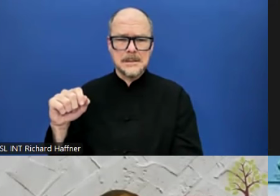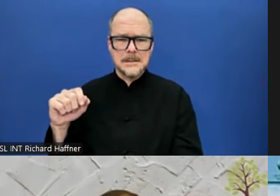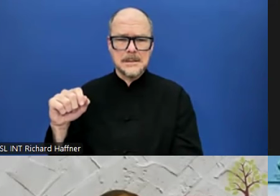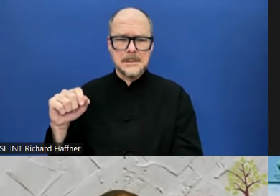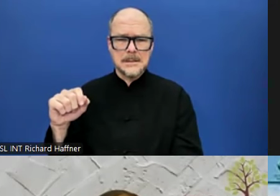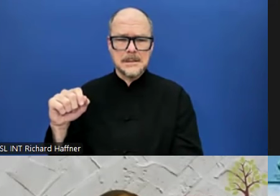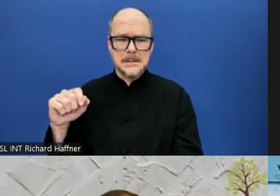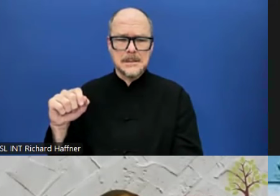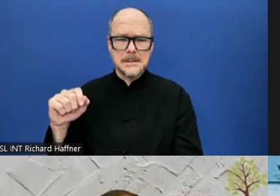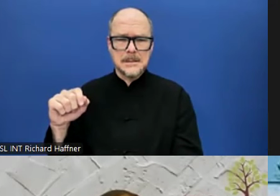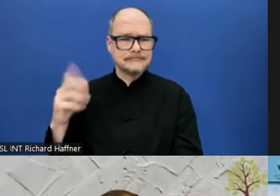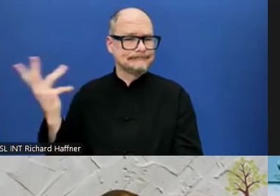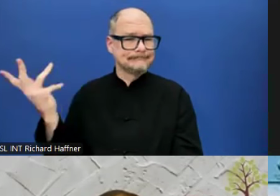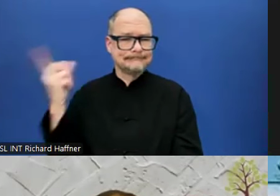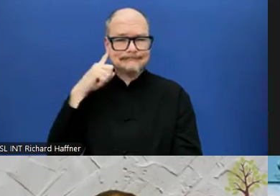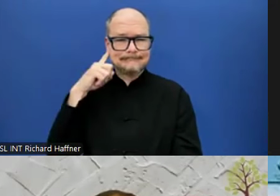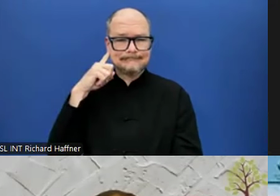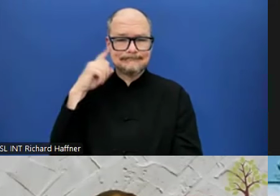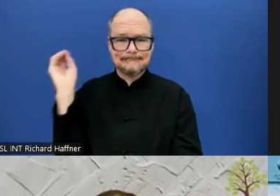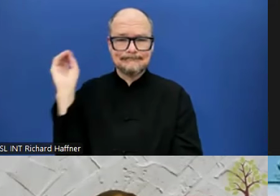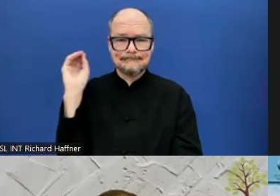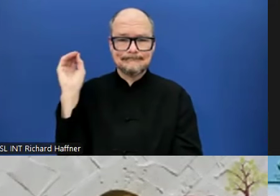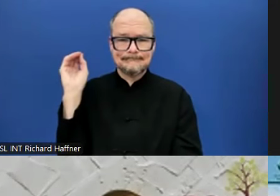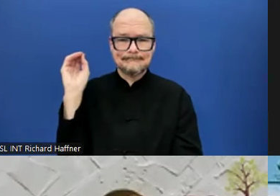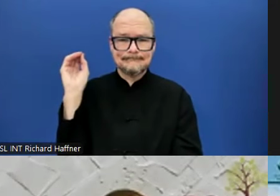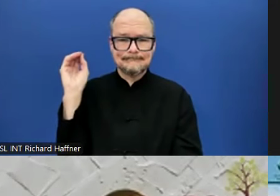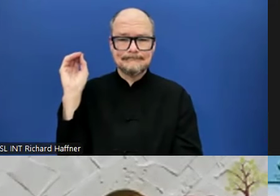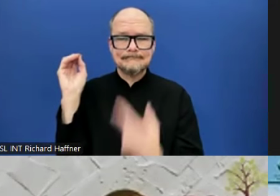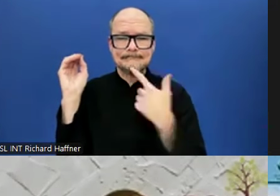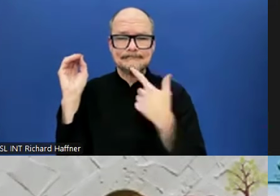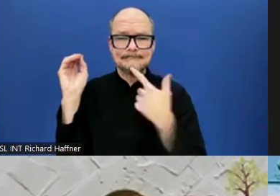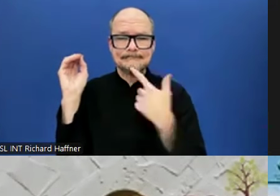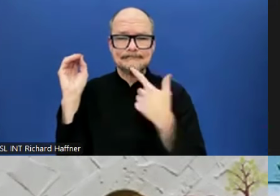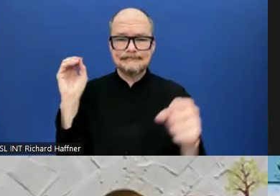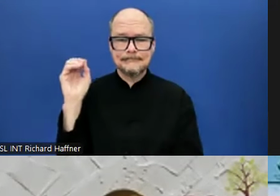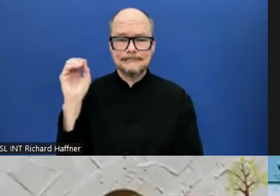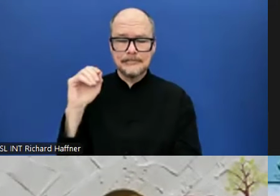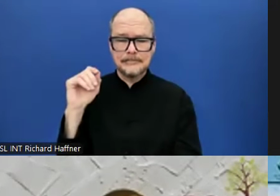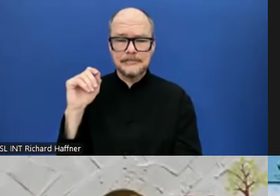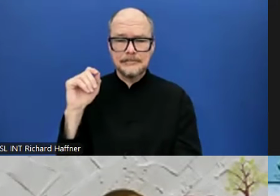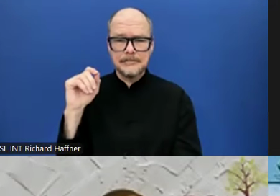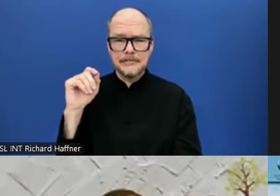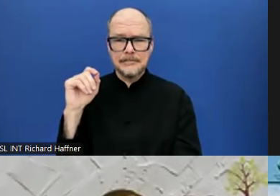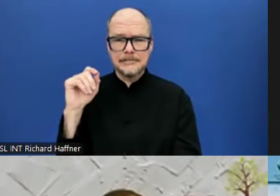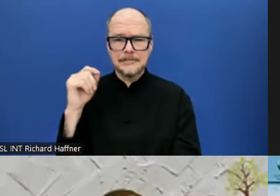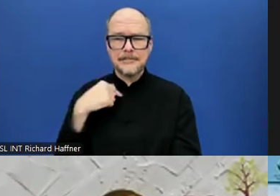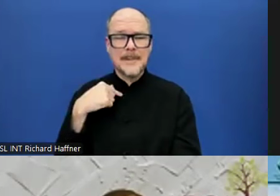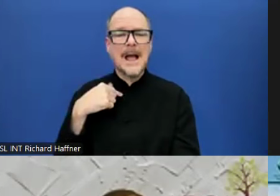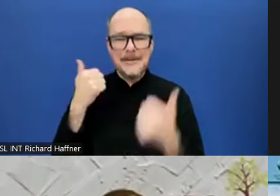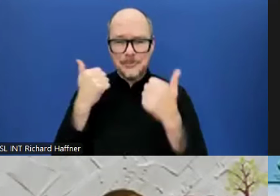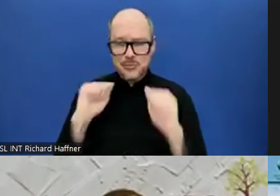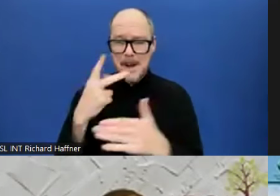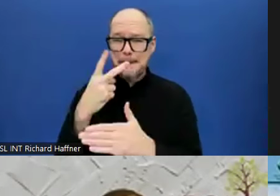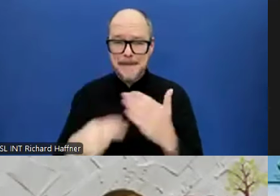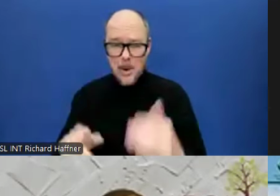Oh dear, I could not hear Fernando. He said yes. Said yes. I've tried both audio types.